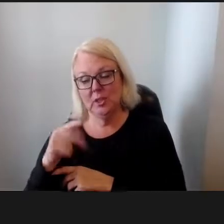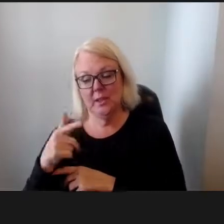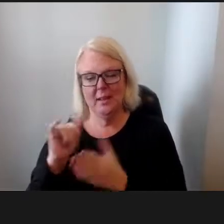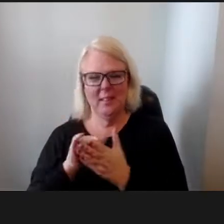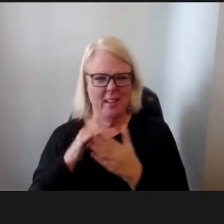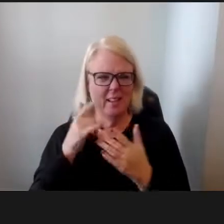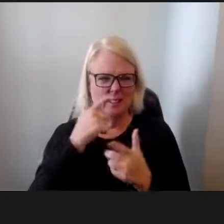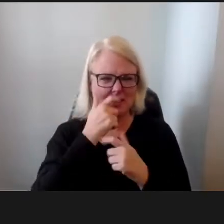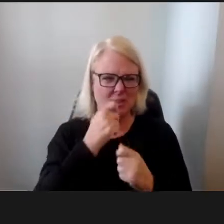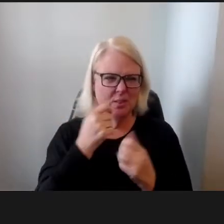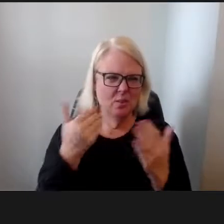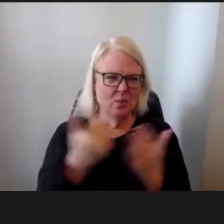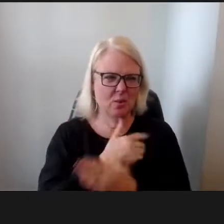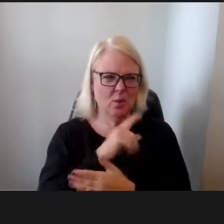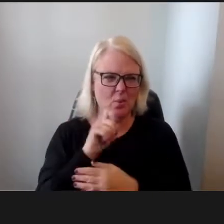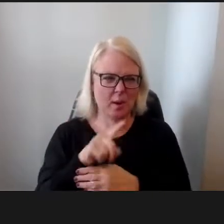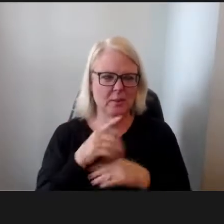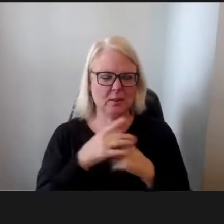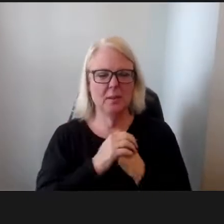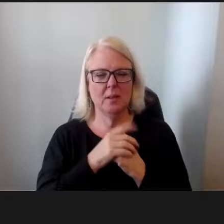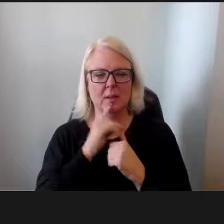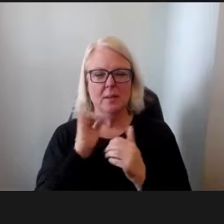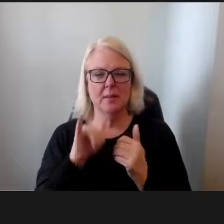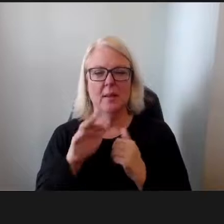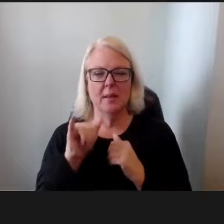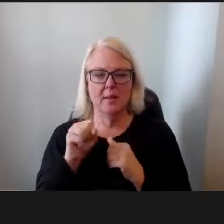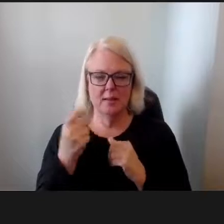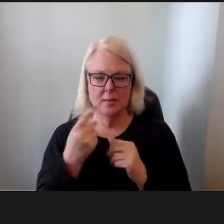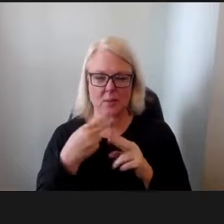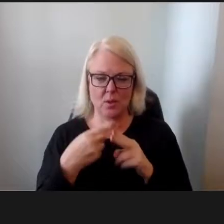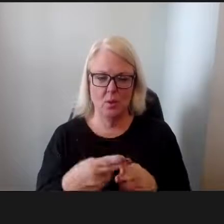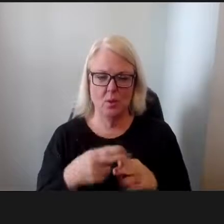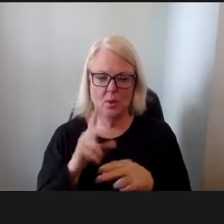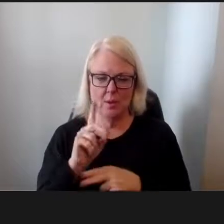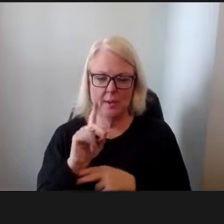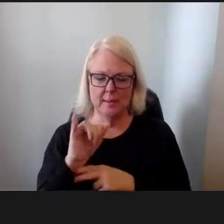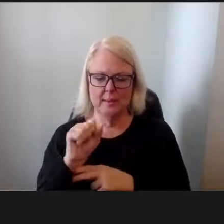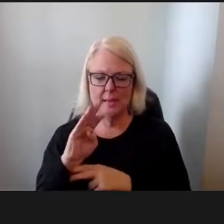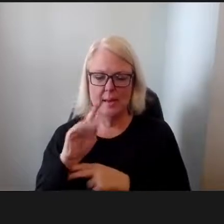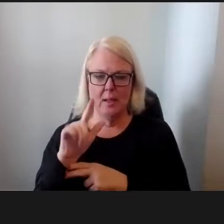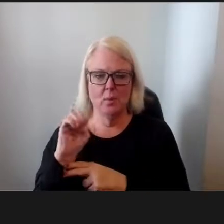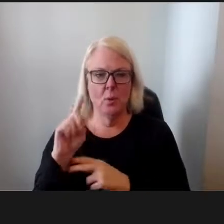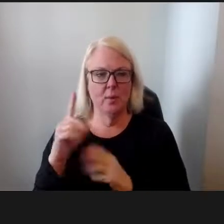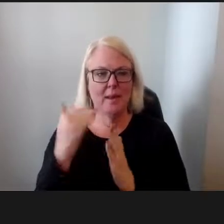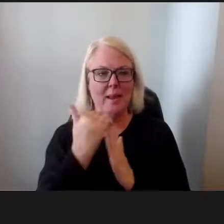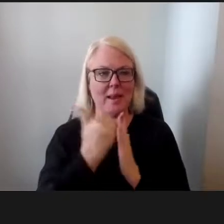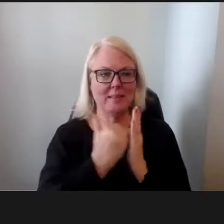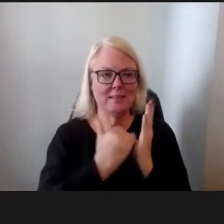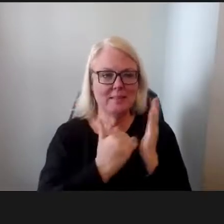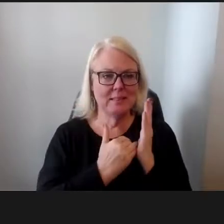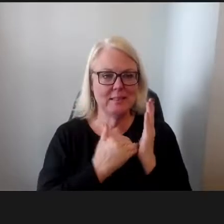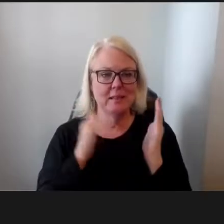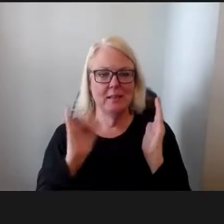you have arrived at. There actually is something called the disabled list that